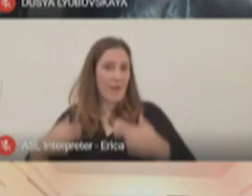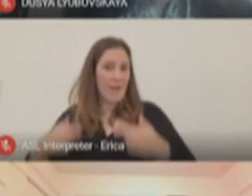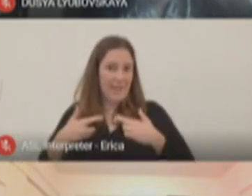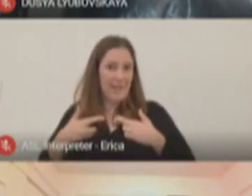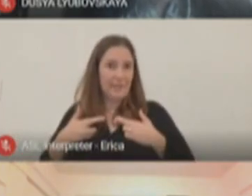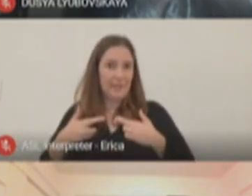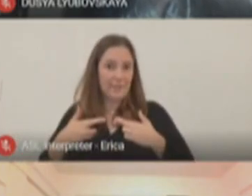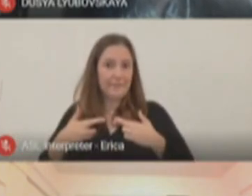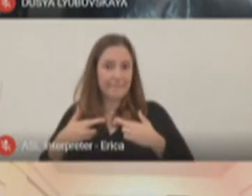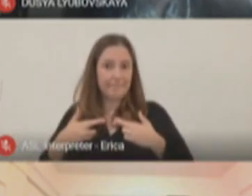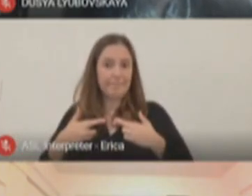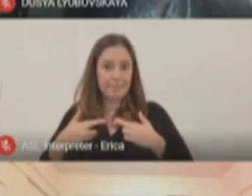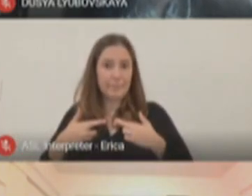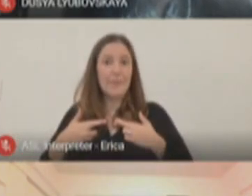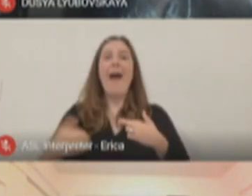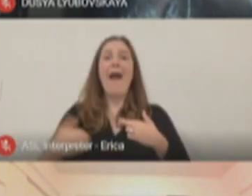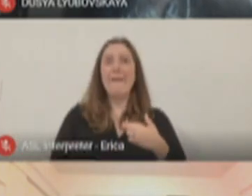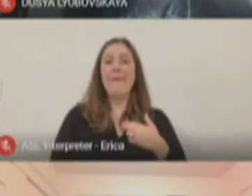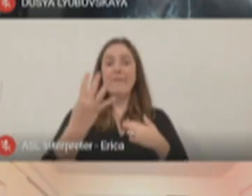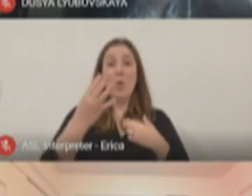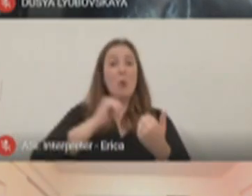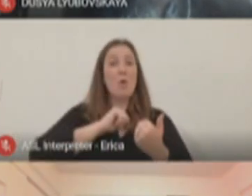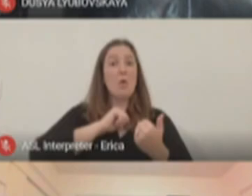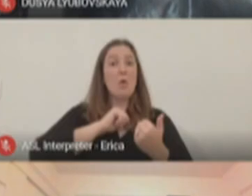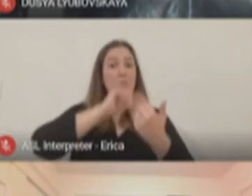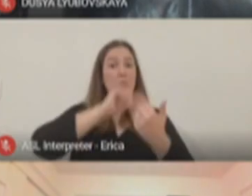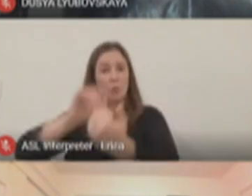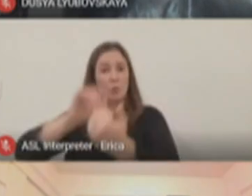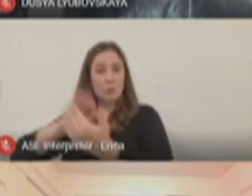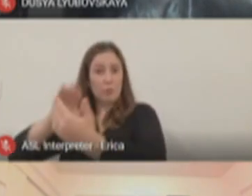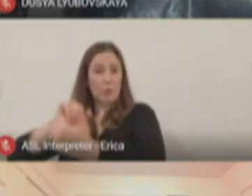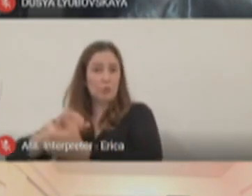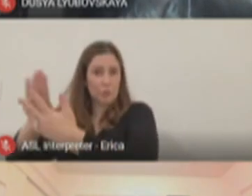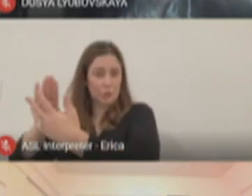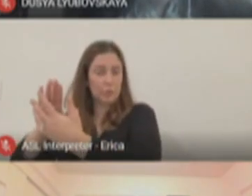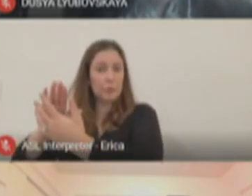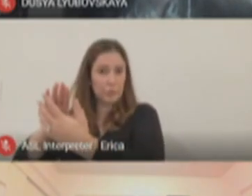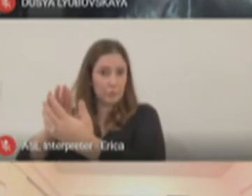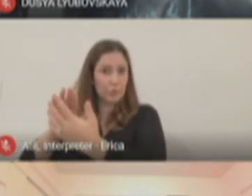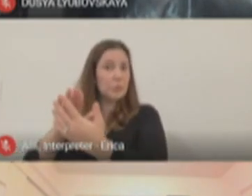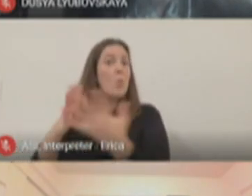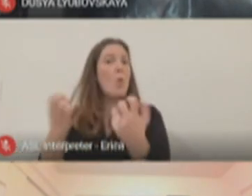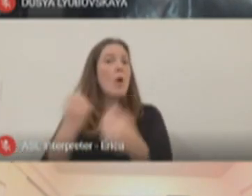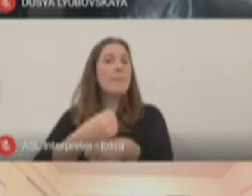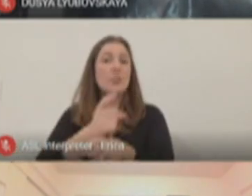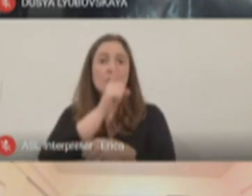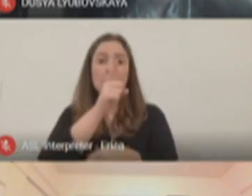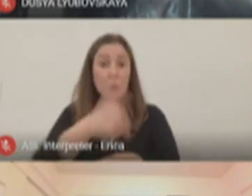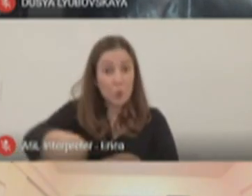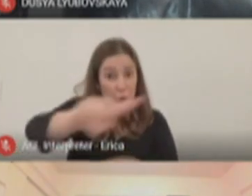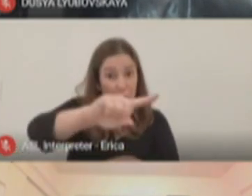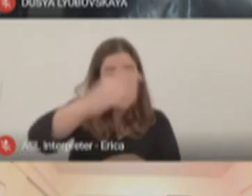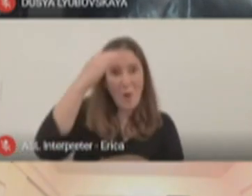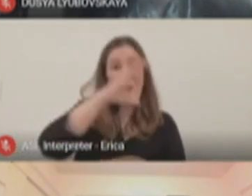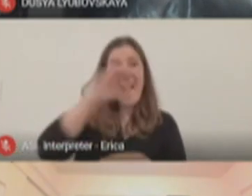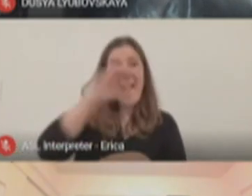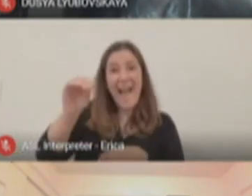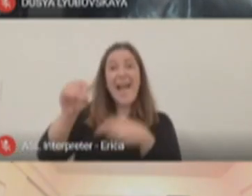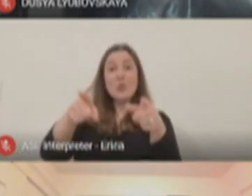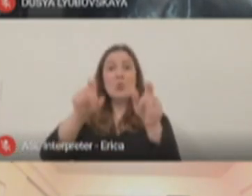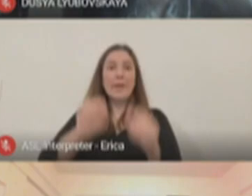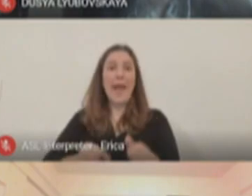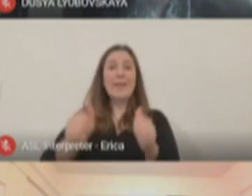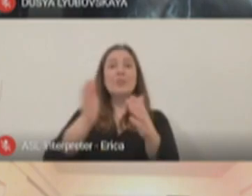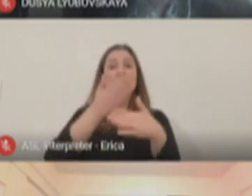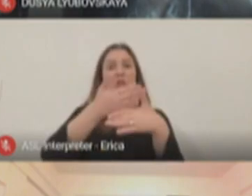approaches that I want to make sure you're aware of, either for yourself, but also the larger community in general, so that we can